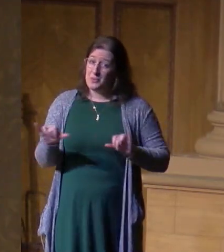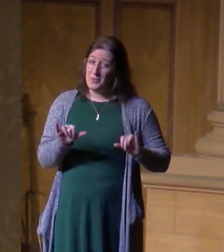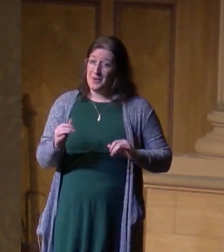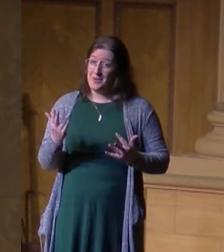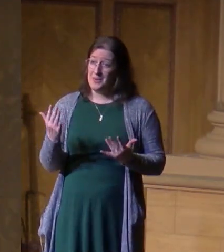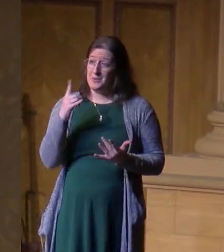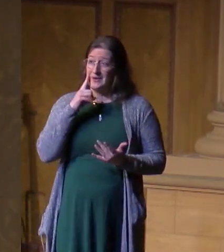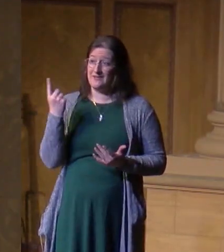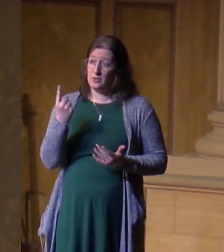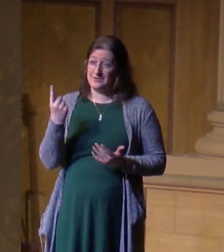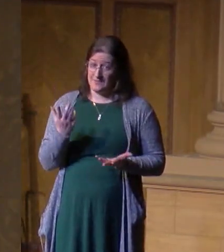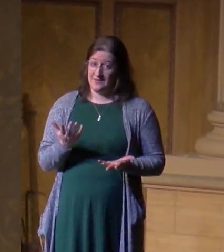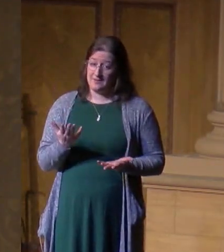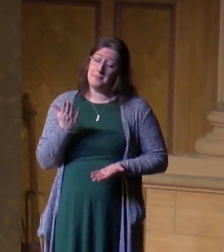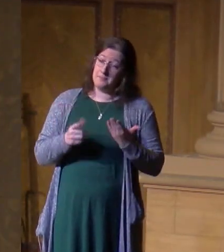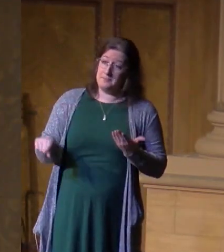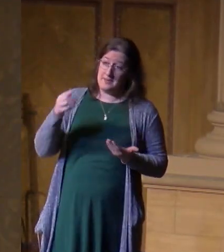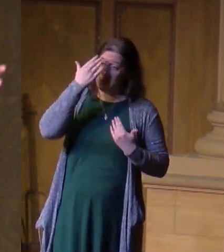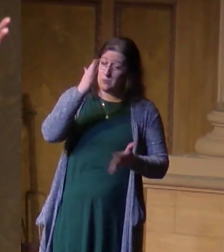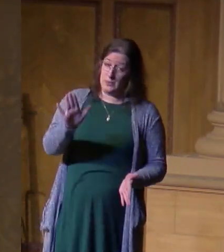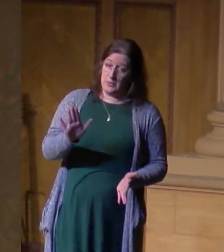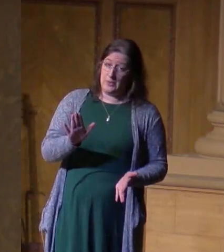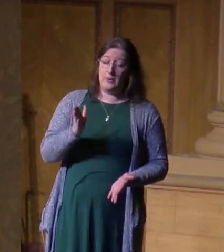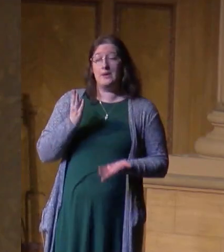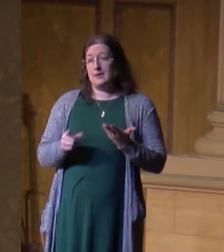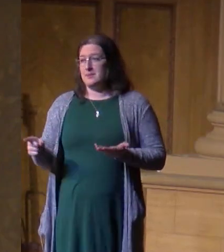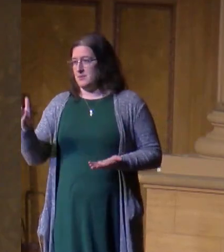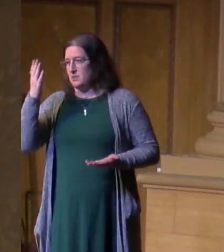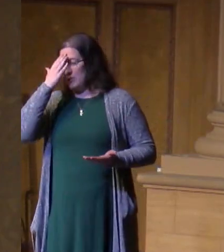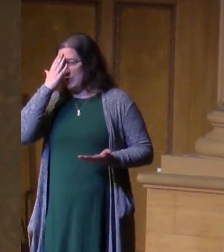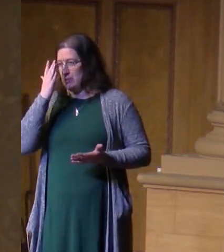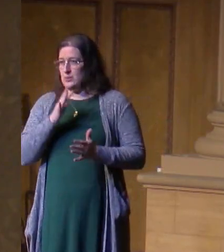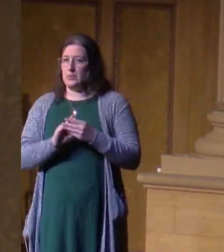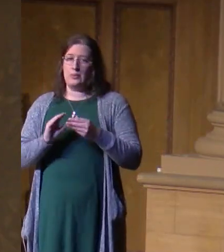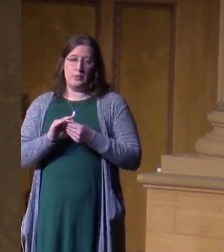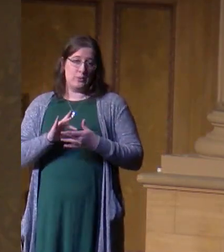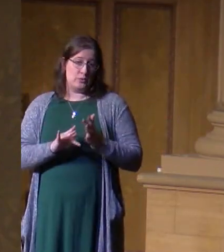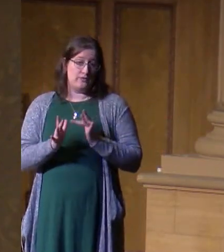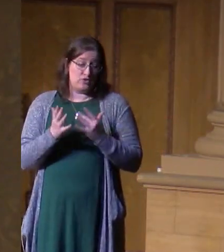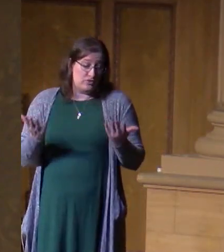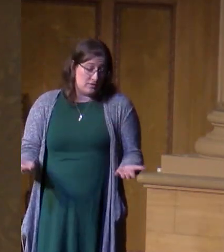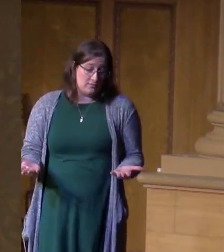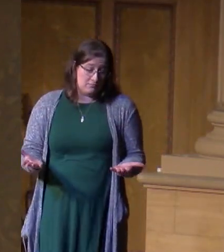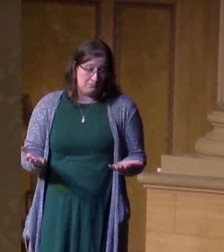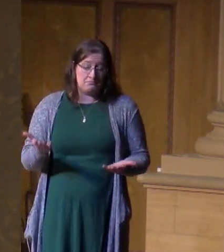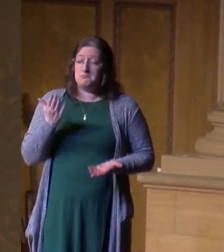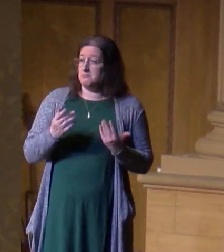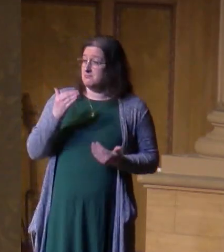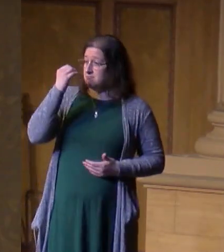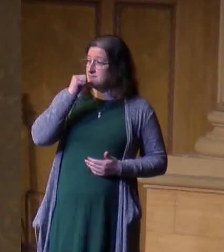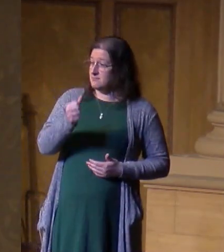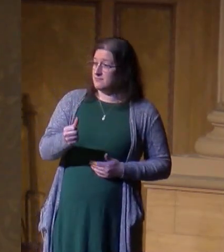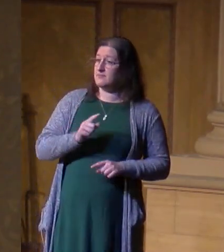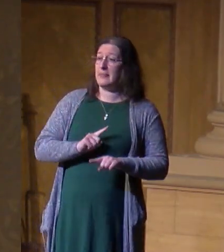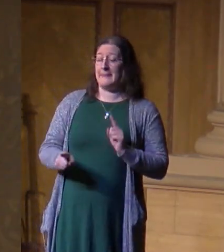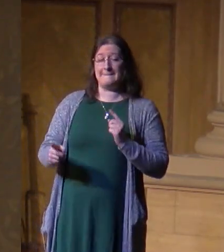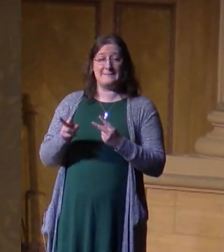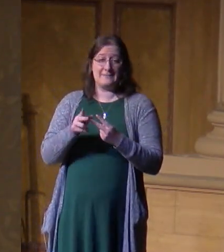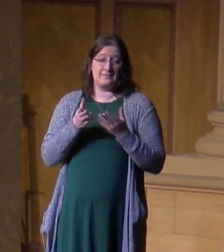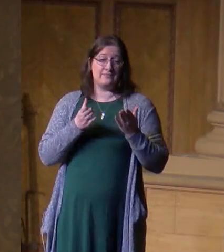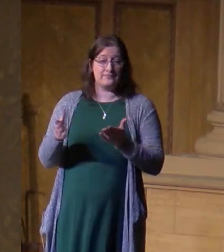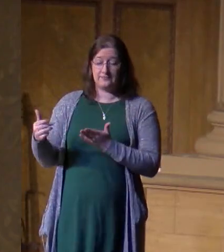you didn't know it. And maybe you're familiar with the story of Jesus. Maybe you're not at all. But either way, we would plead with you,